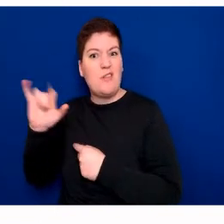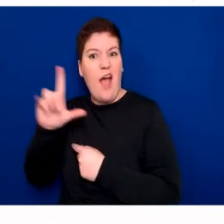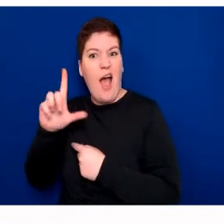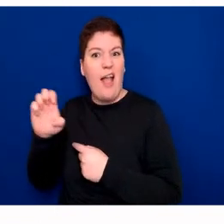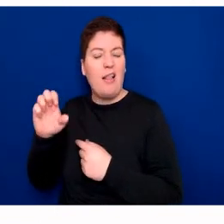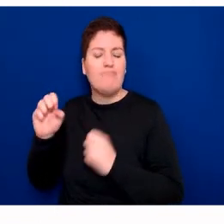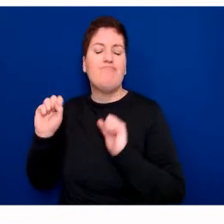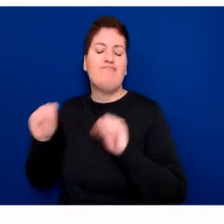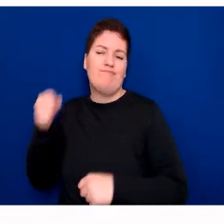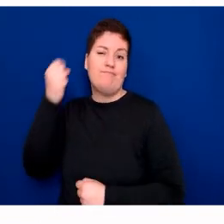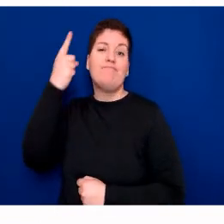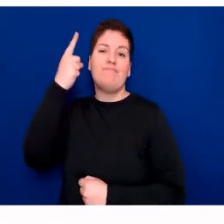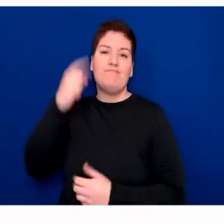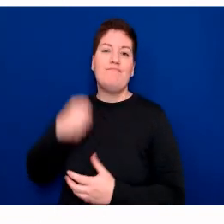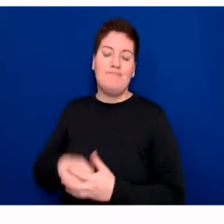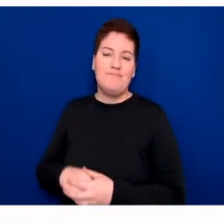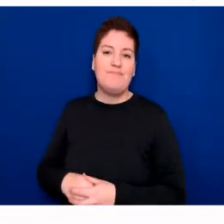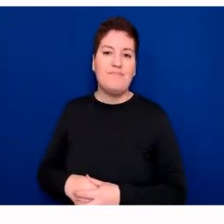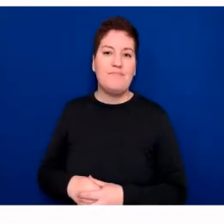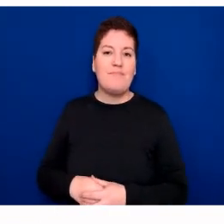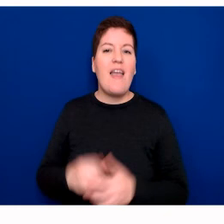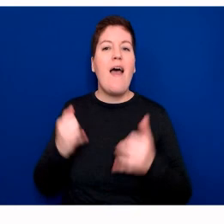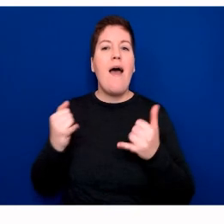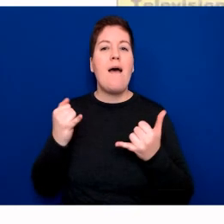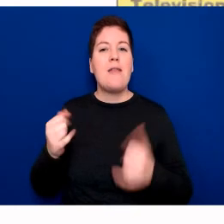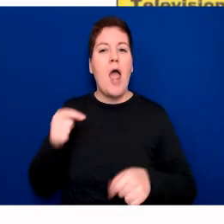is documented in citation.